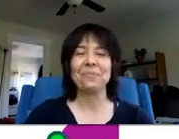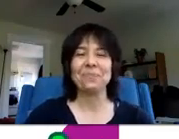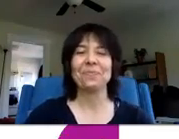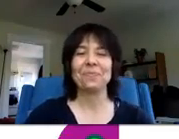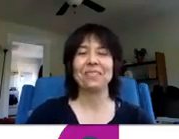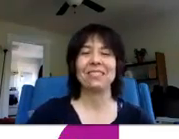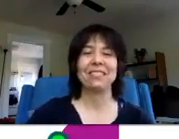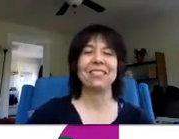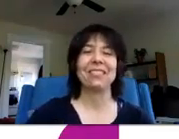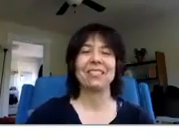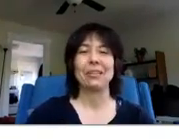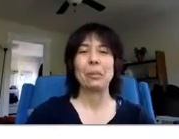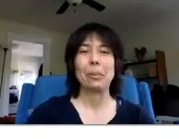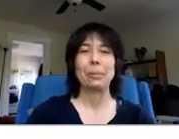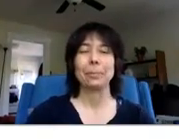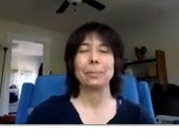job.